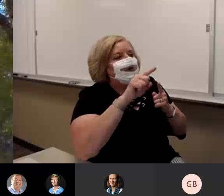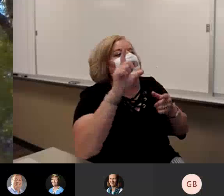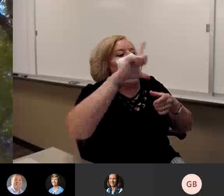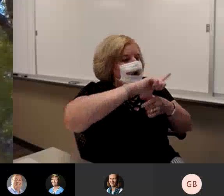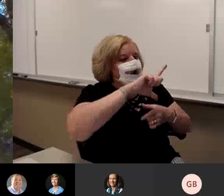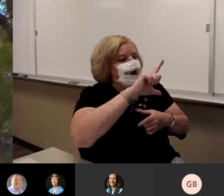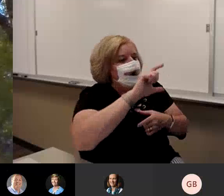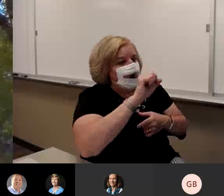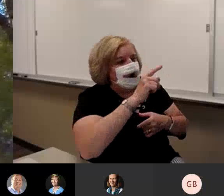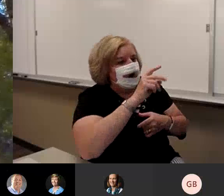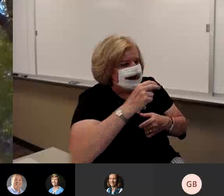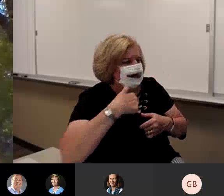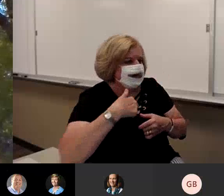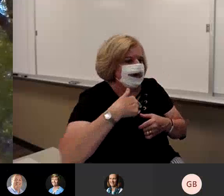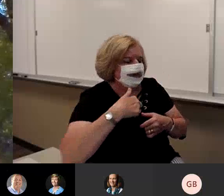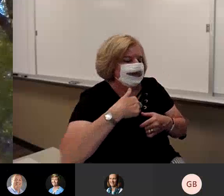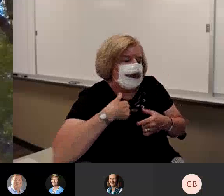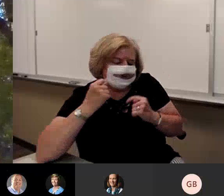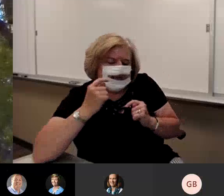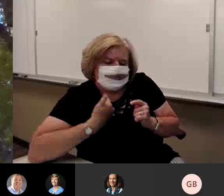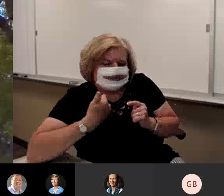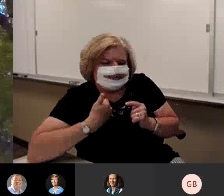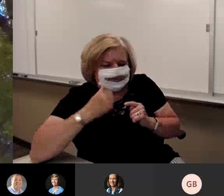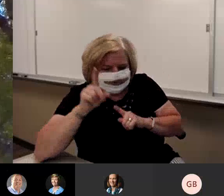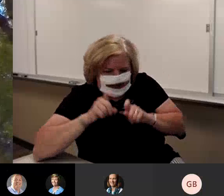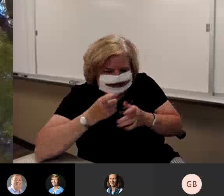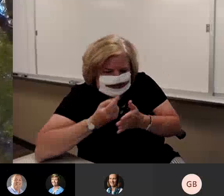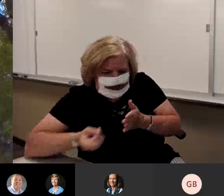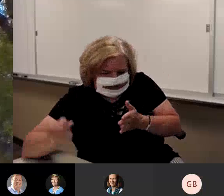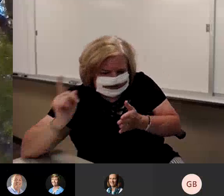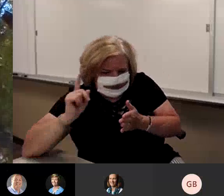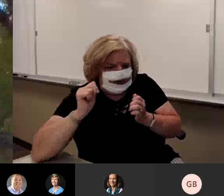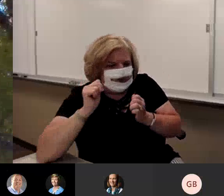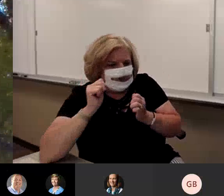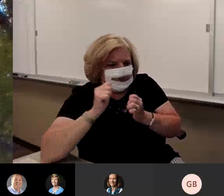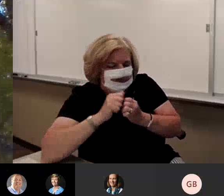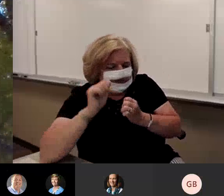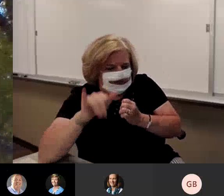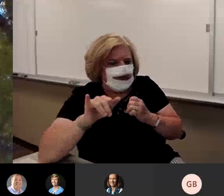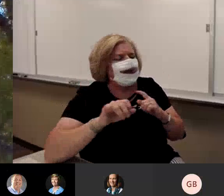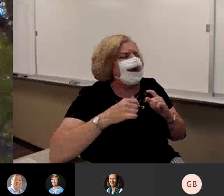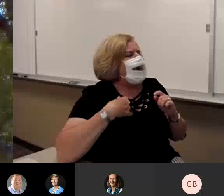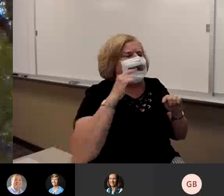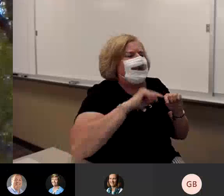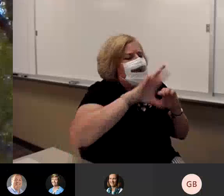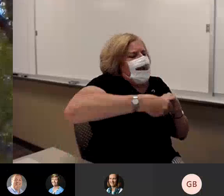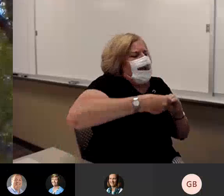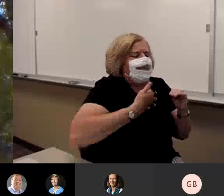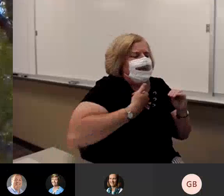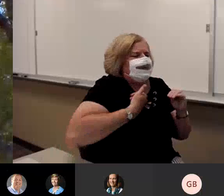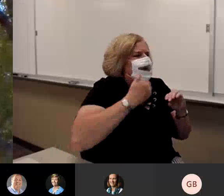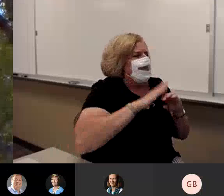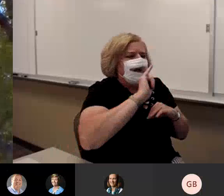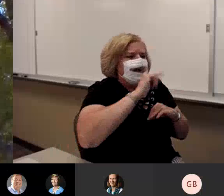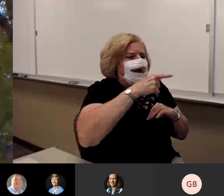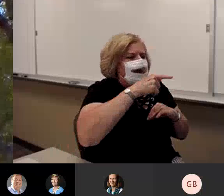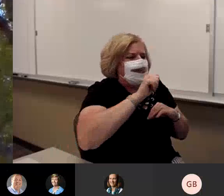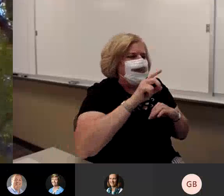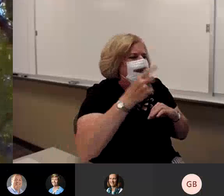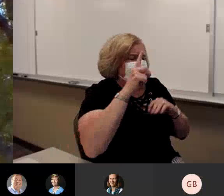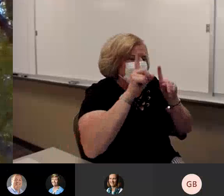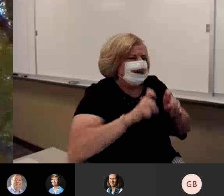to do a lot of testing with our team last week, we tested it, but I can't add myself on my iPad to test